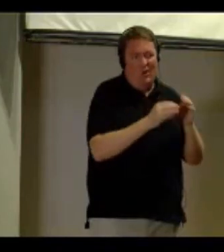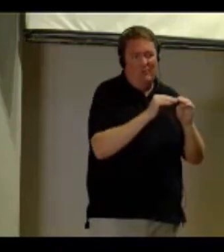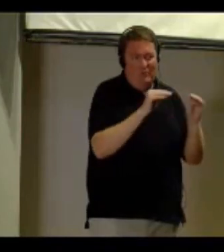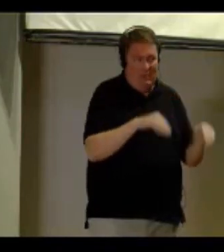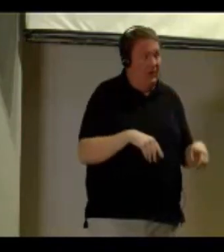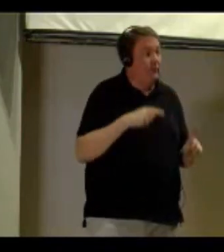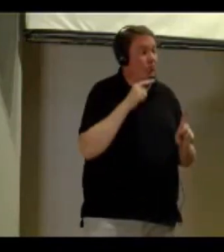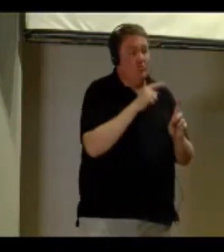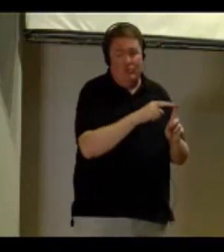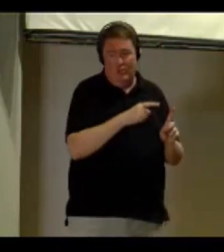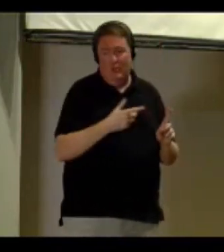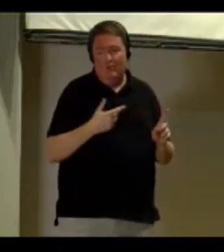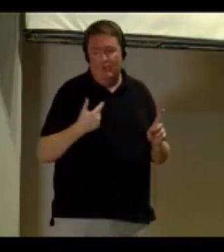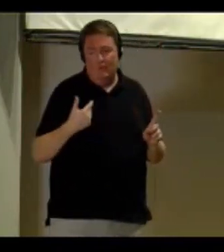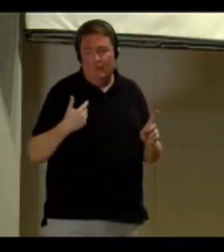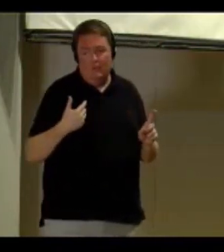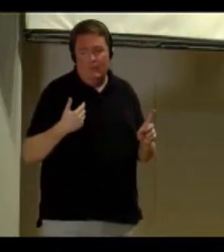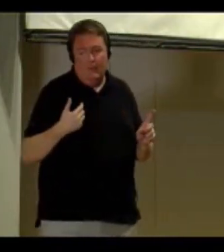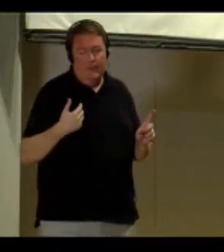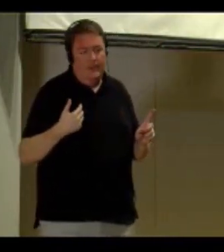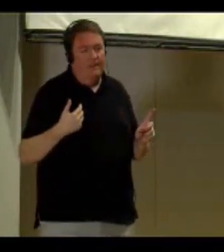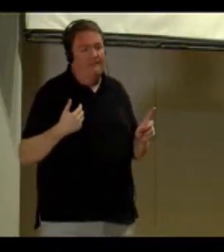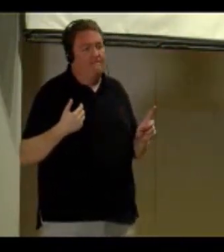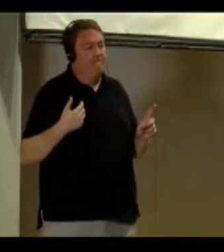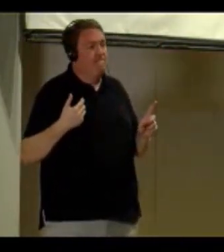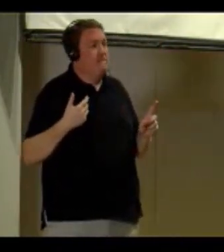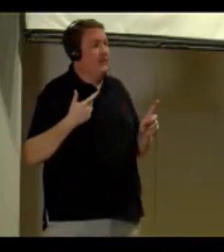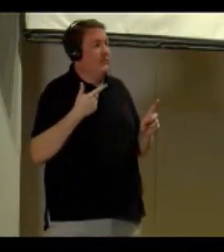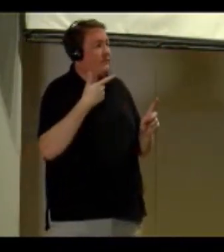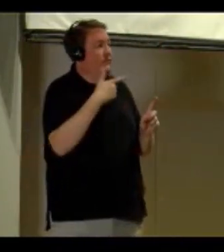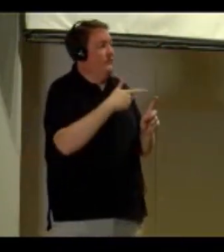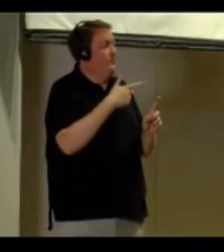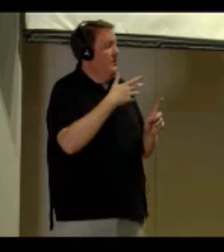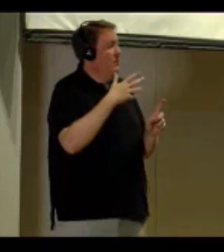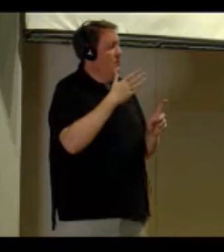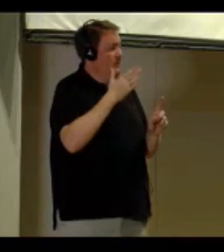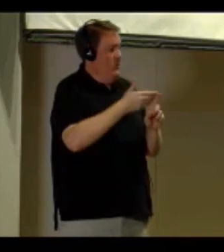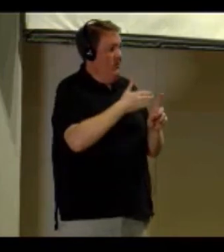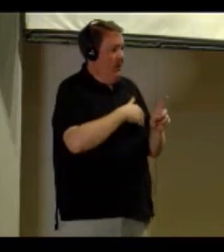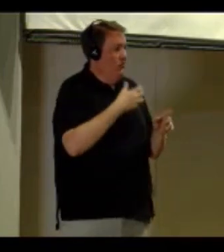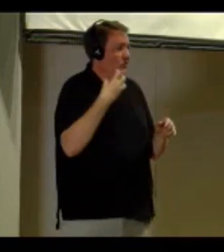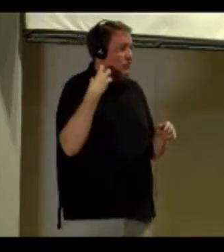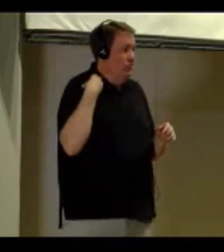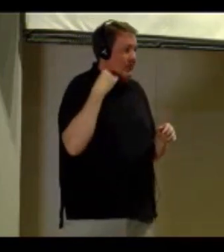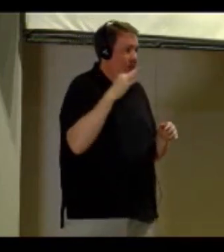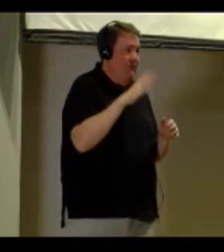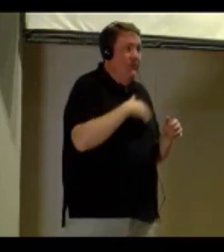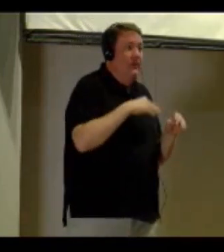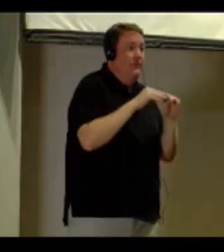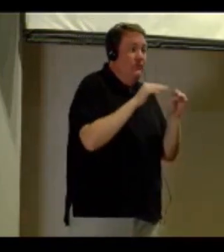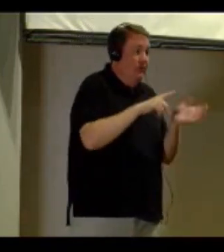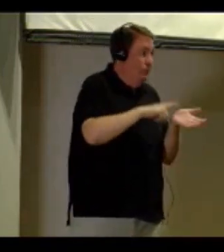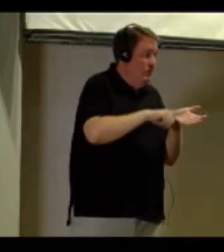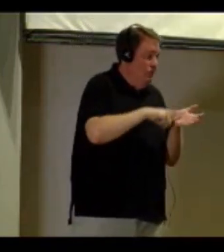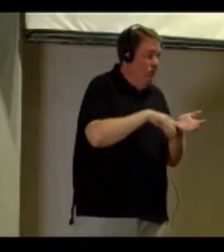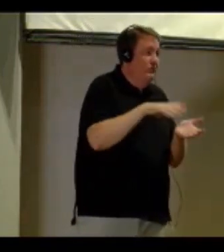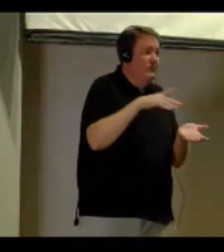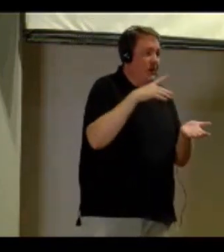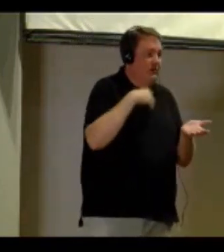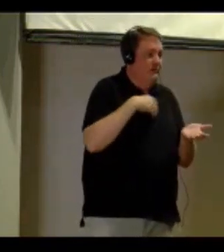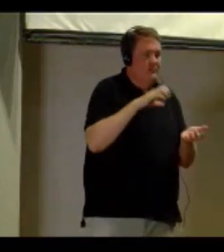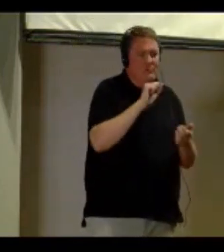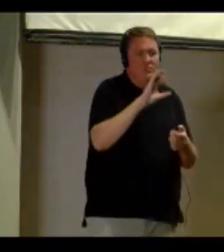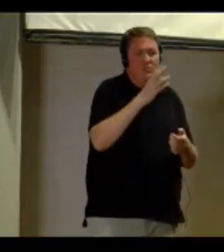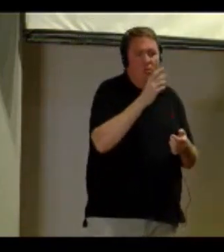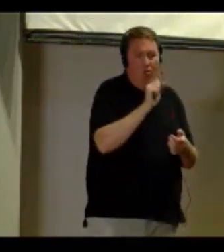has held since 2002. Prior to that, she served as Chief of the museum's Research and Scholars Center.